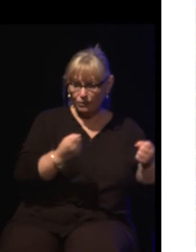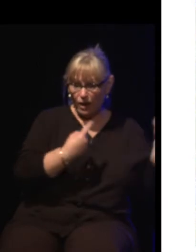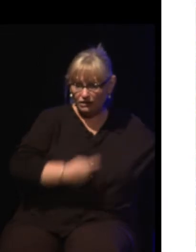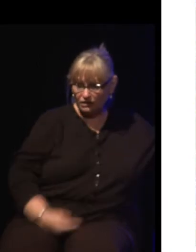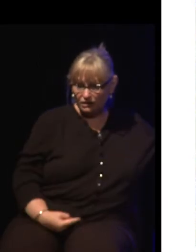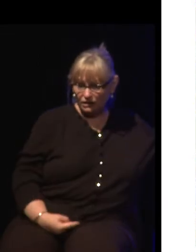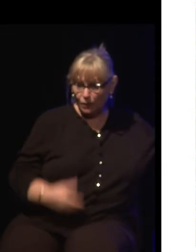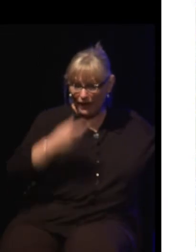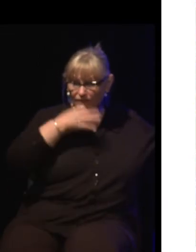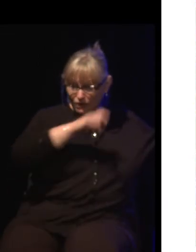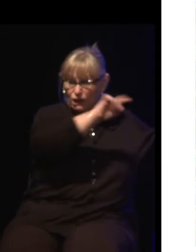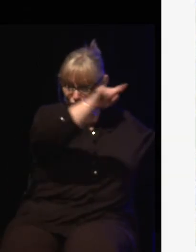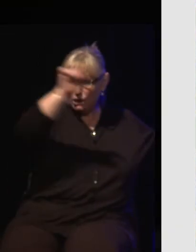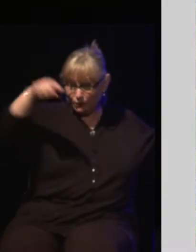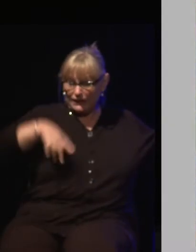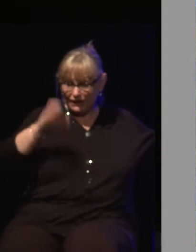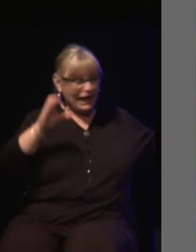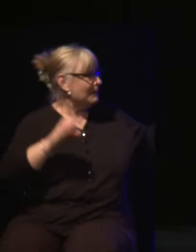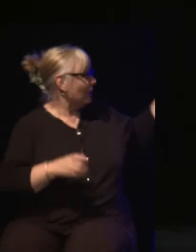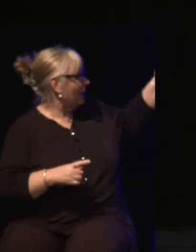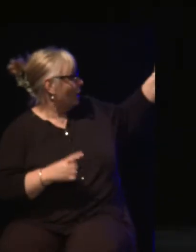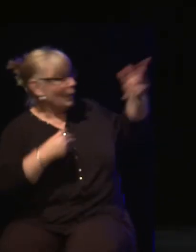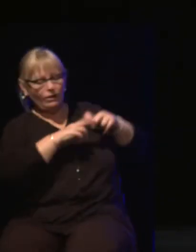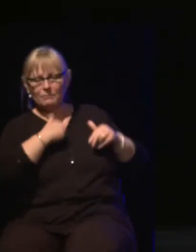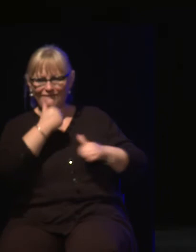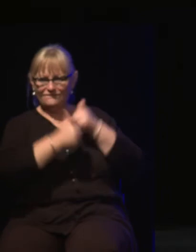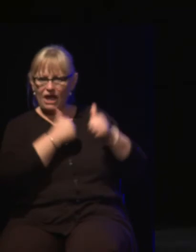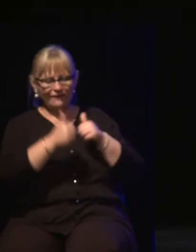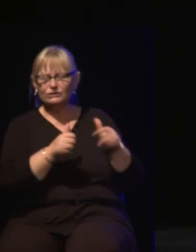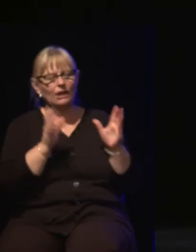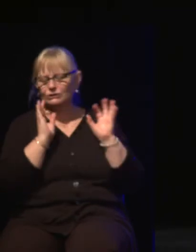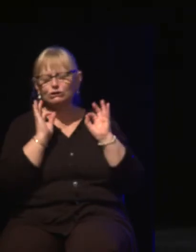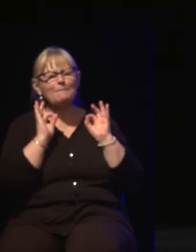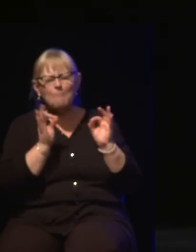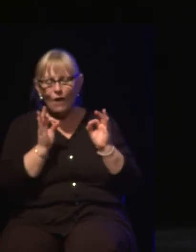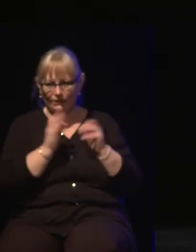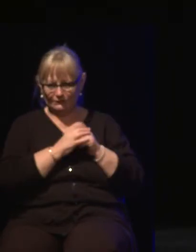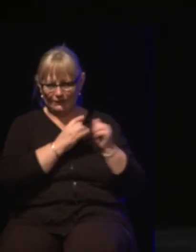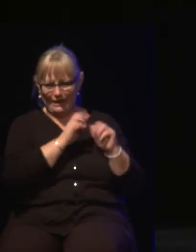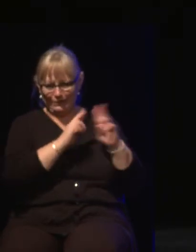You've actually got quite a few of them around town. This is one of my favorite examples because it's just so perfect and it's intact.